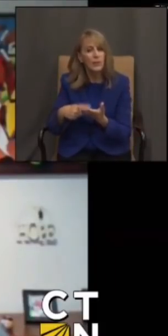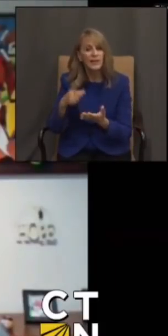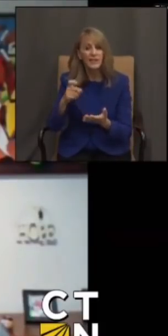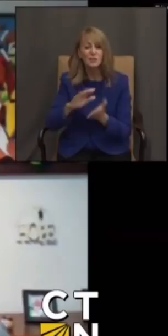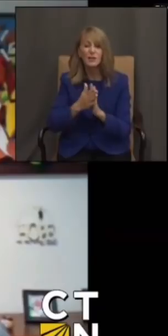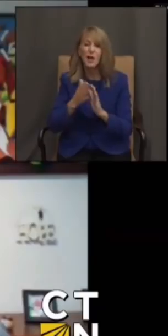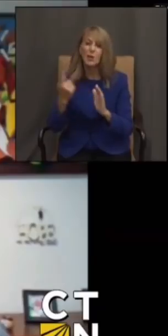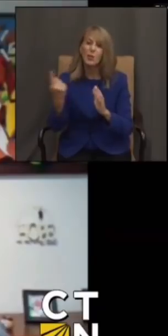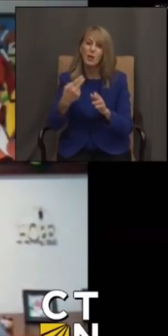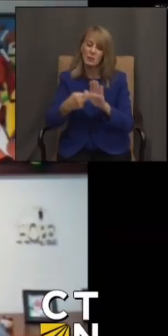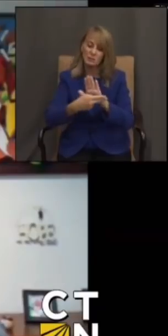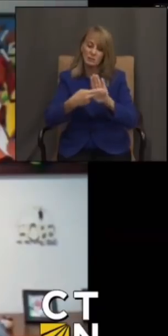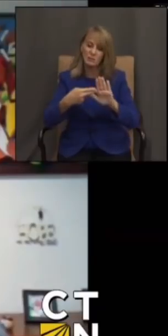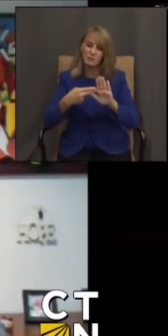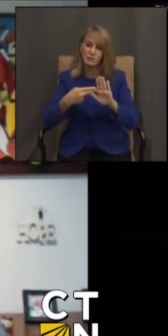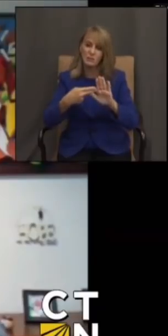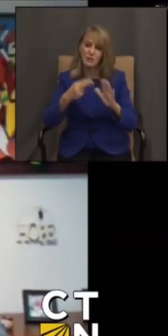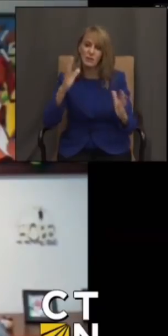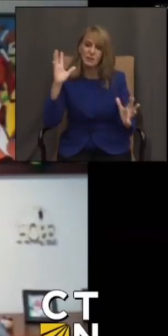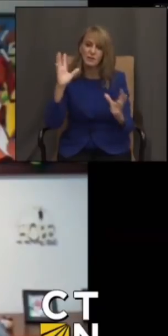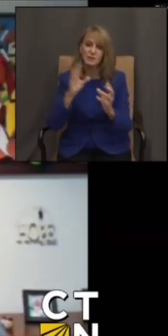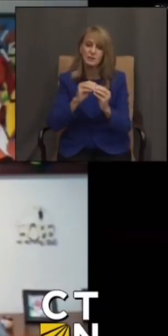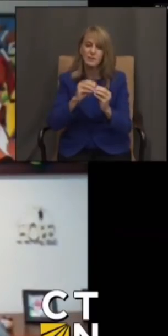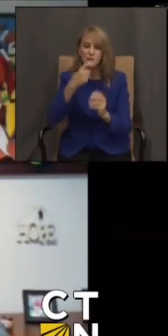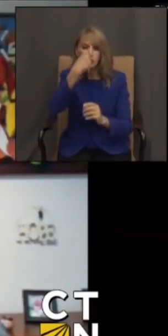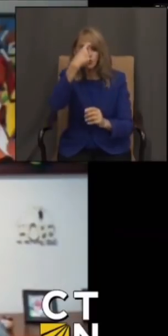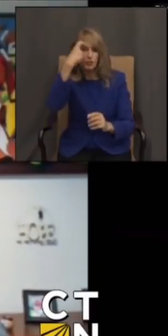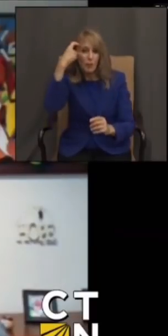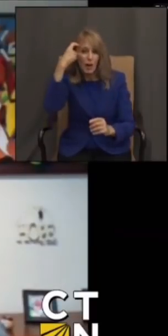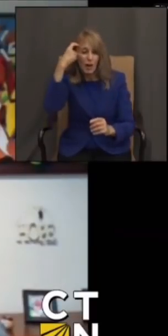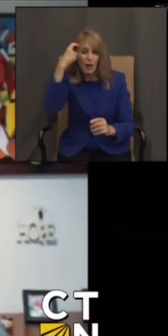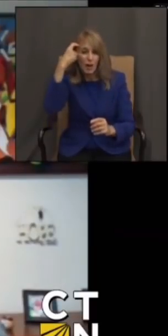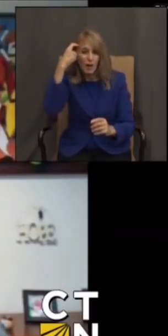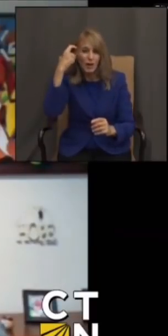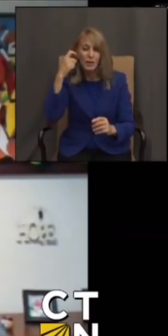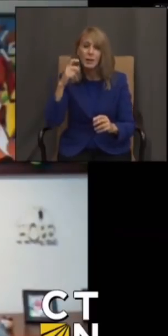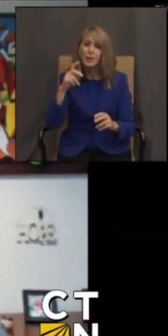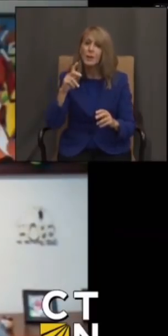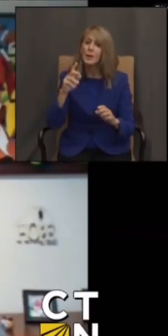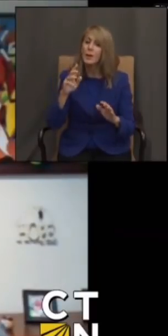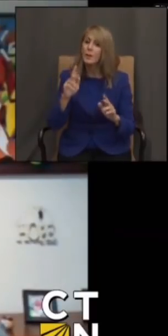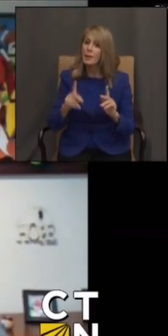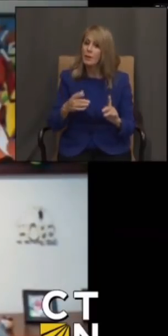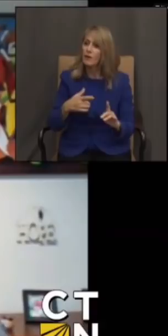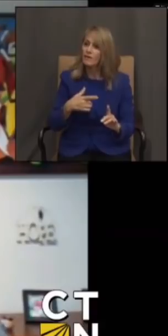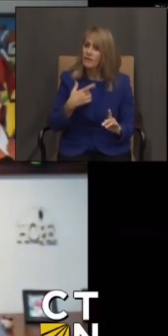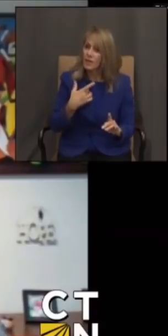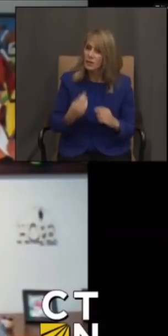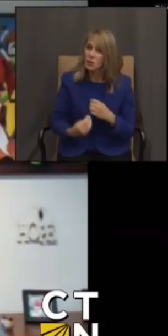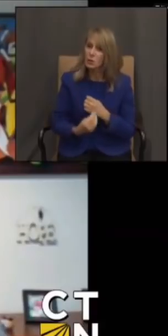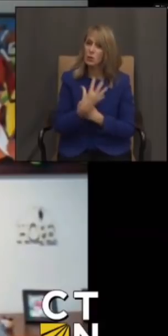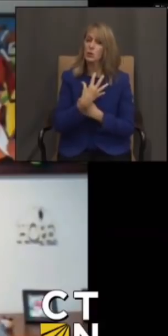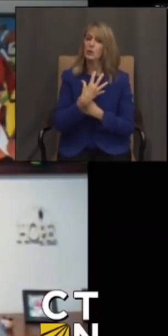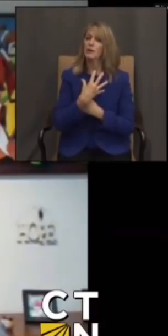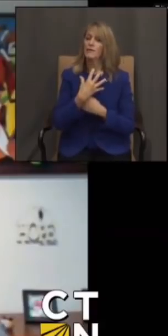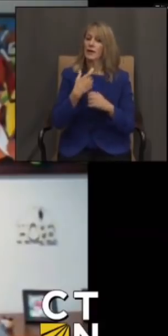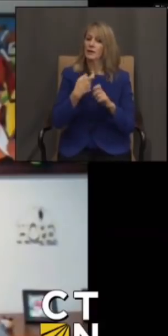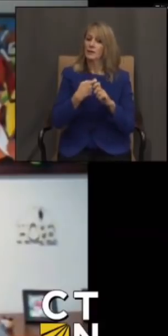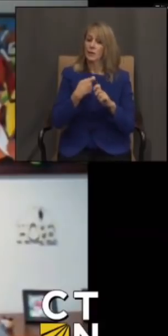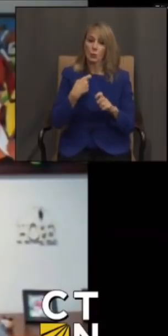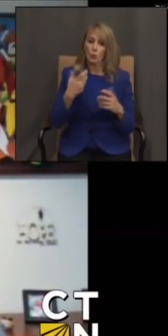trauma. And so people we're hearing are still experiencing the impacts and the ripple effects